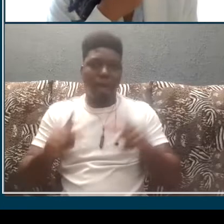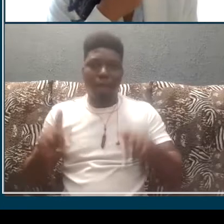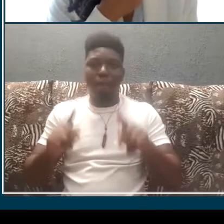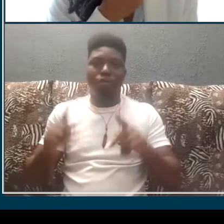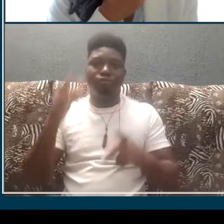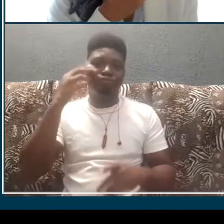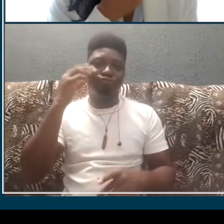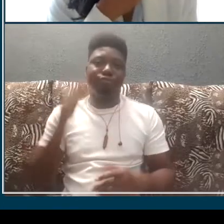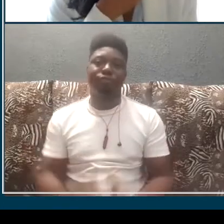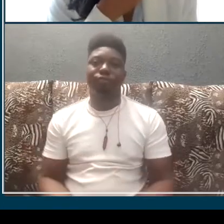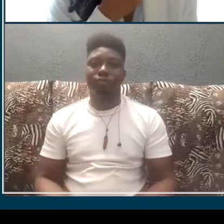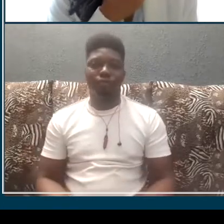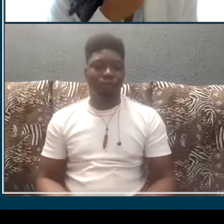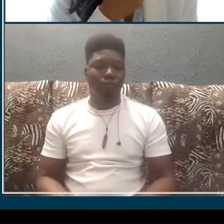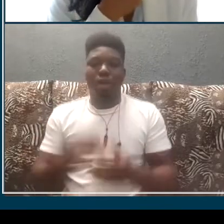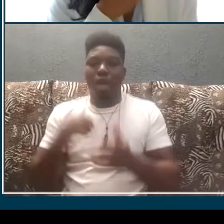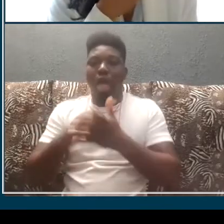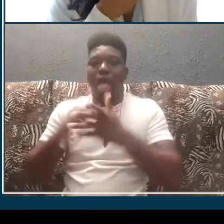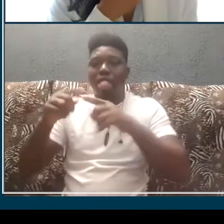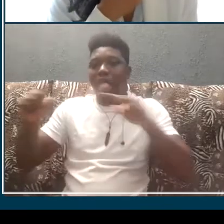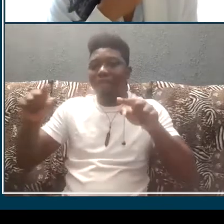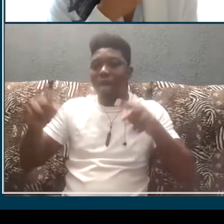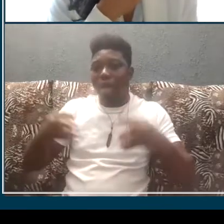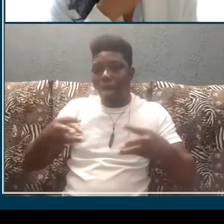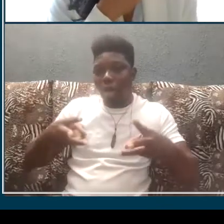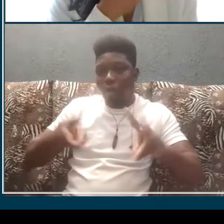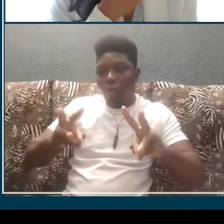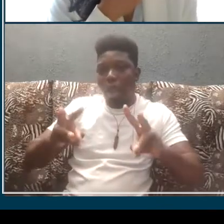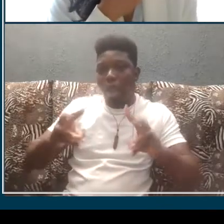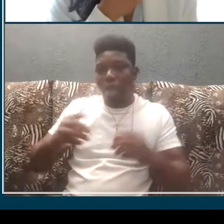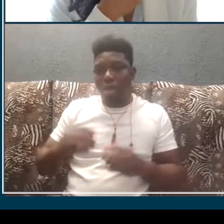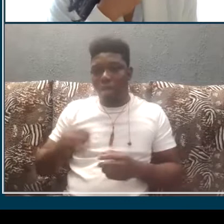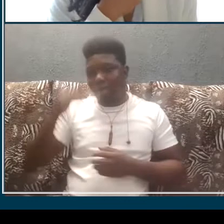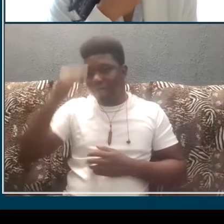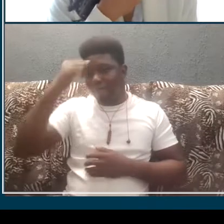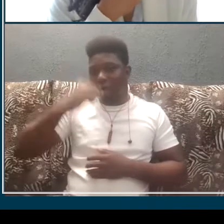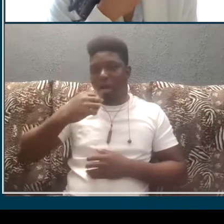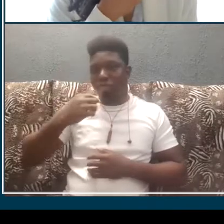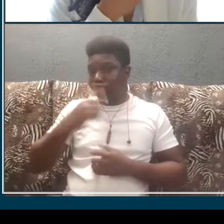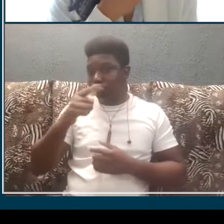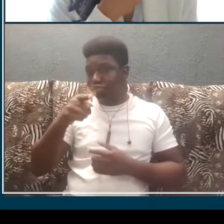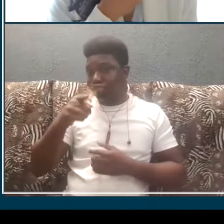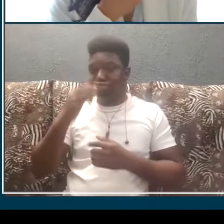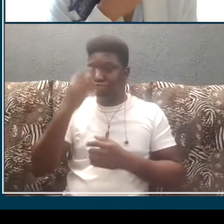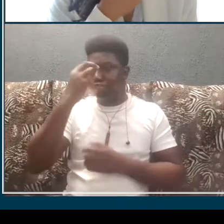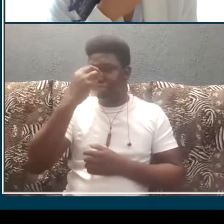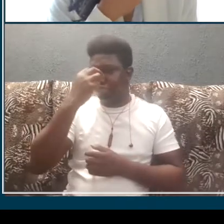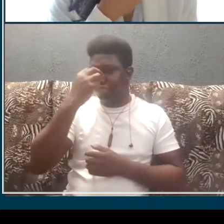in different ways similar. Like, for me, being blind, for example,